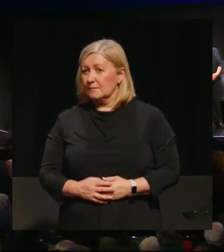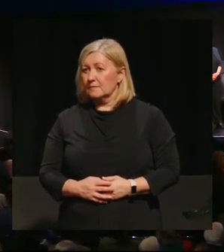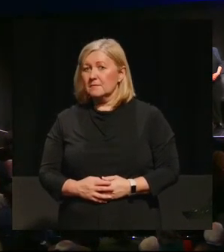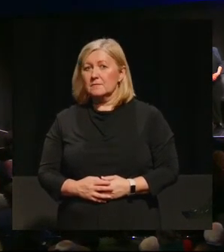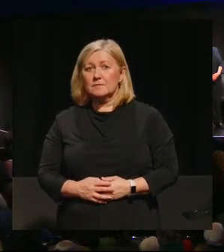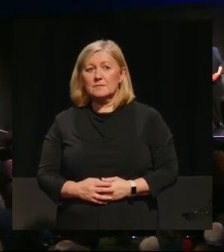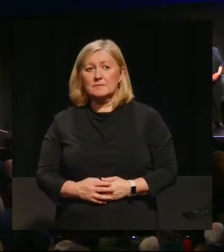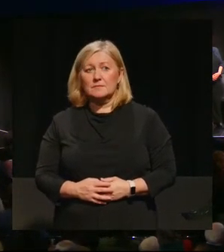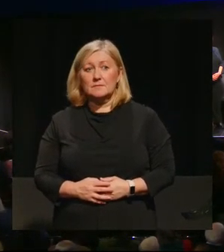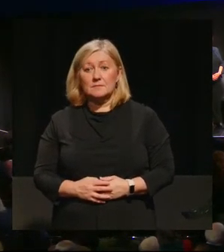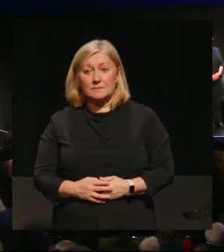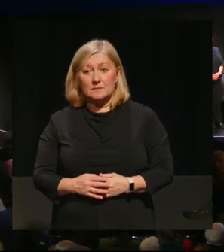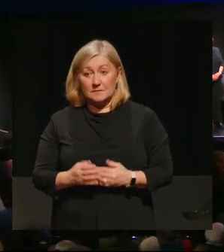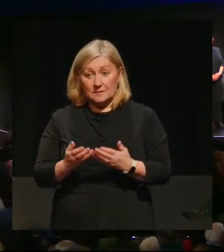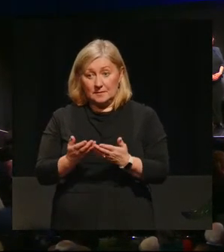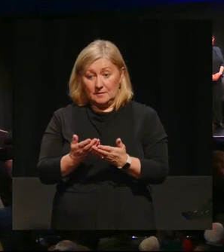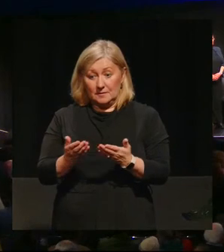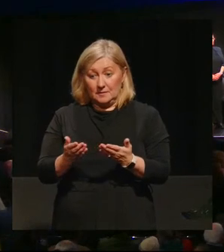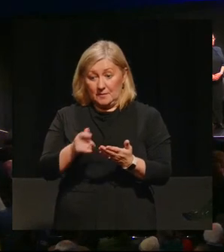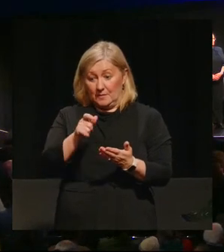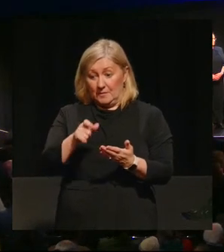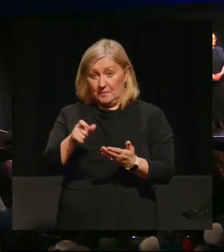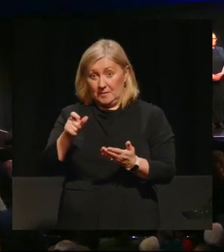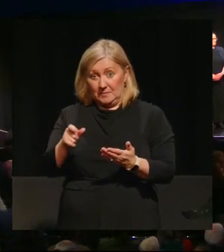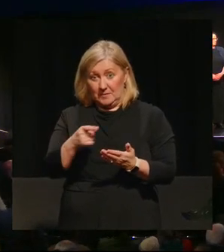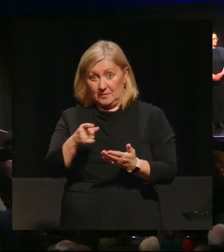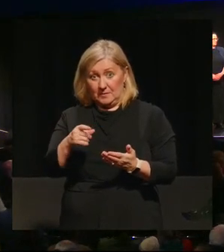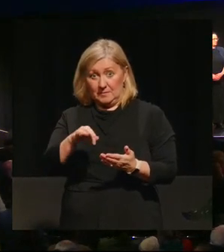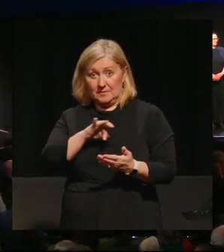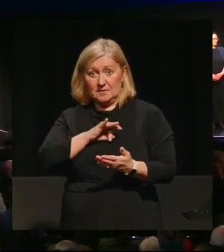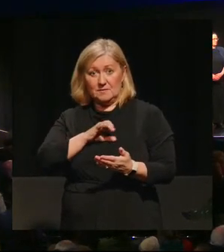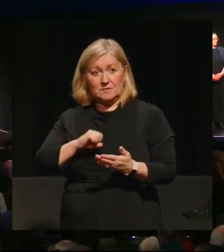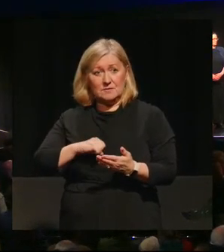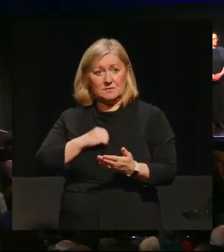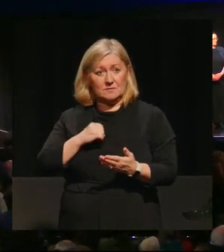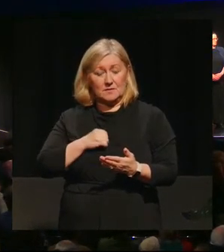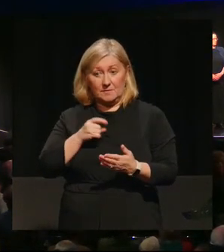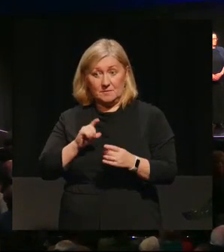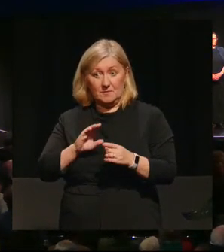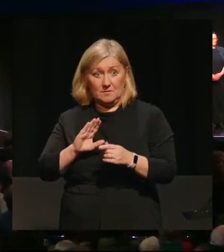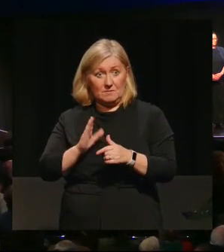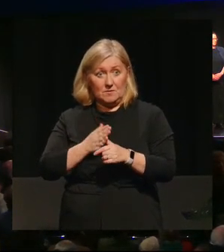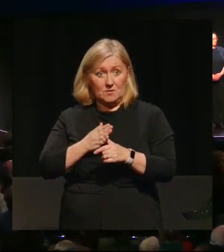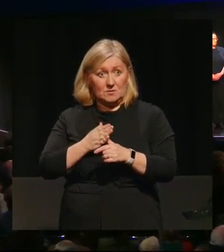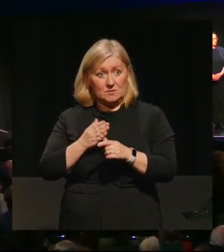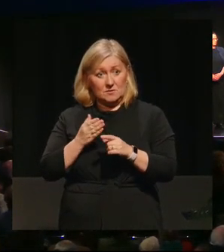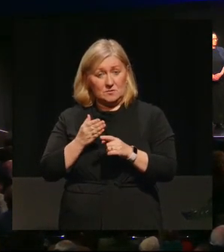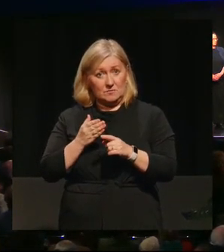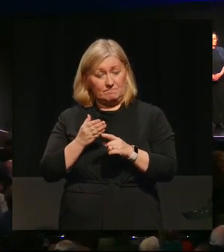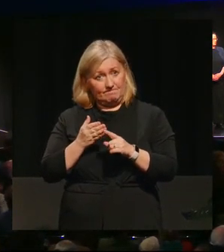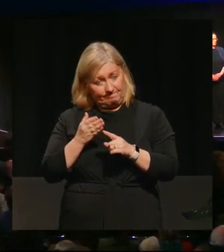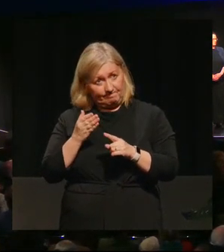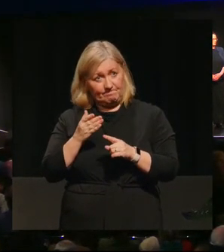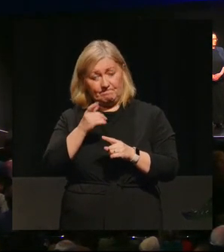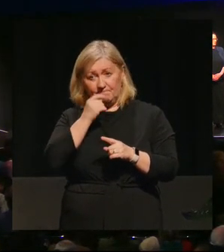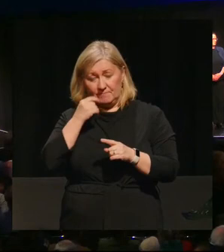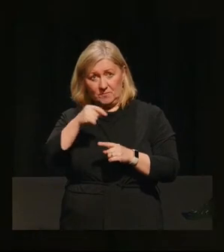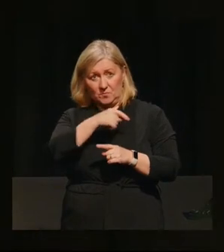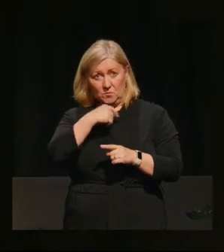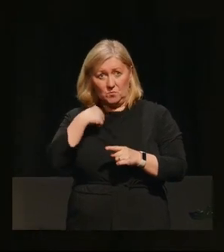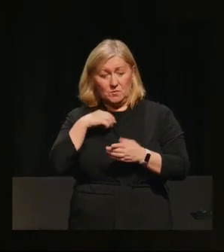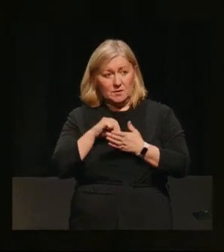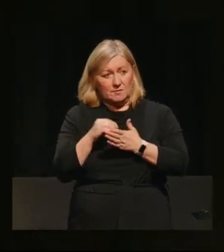It was the survivors themselves who first acknowledged their responsibility for passing on knowledge of